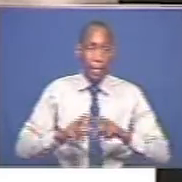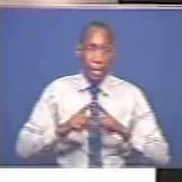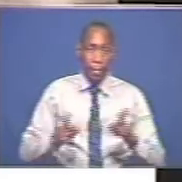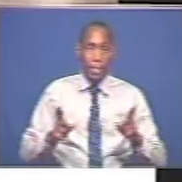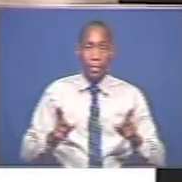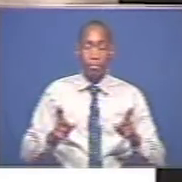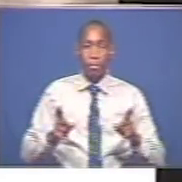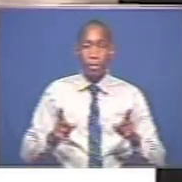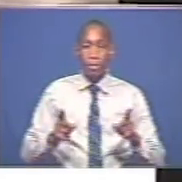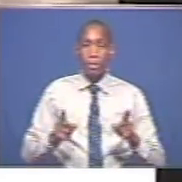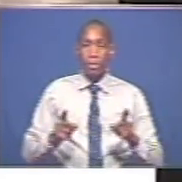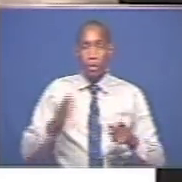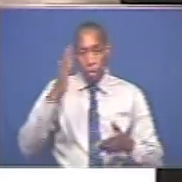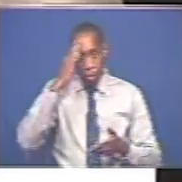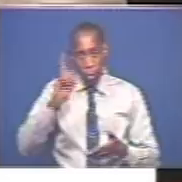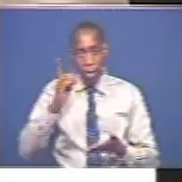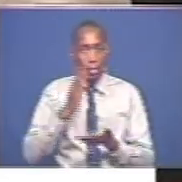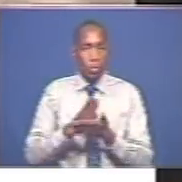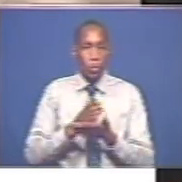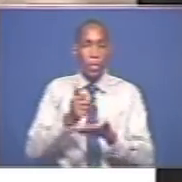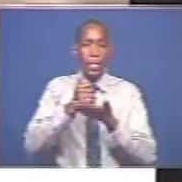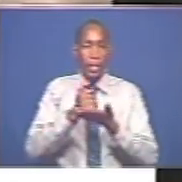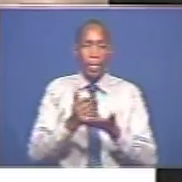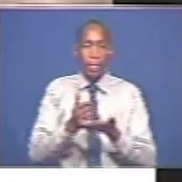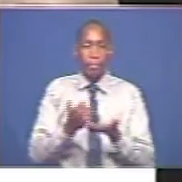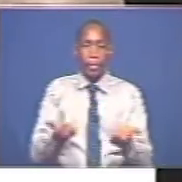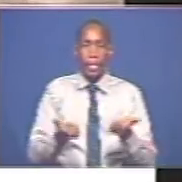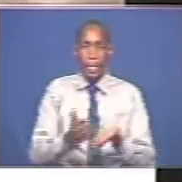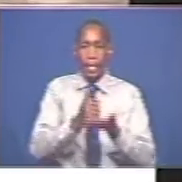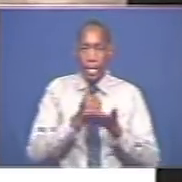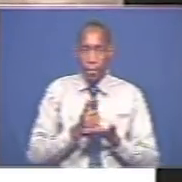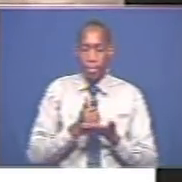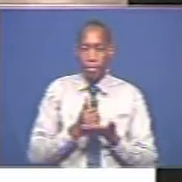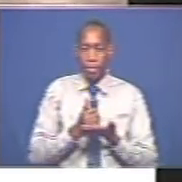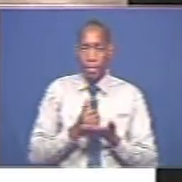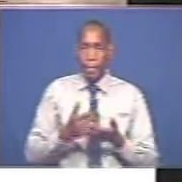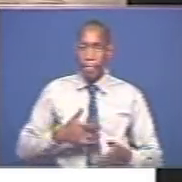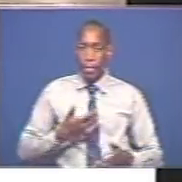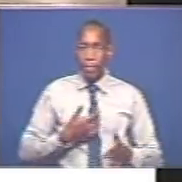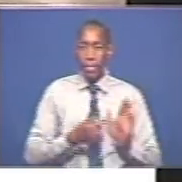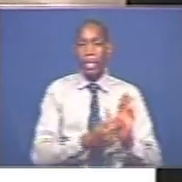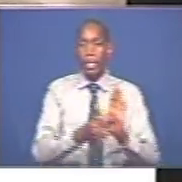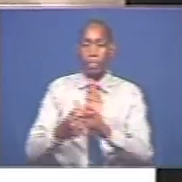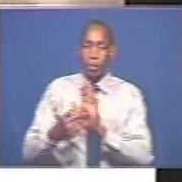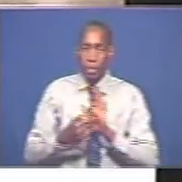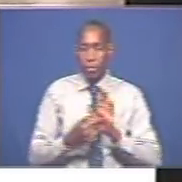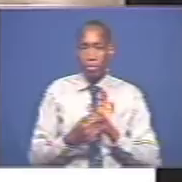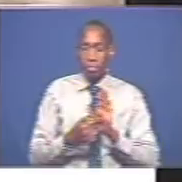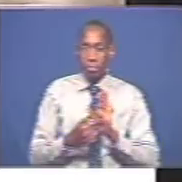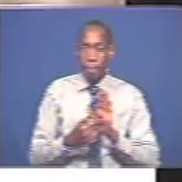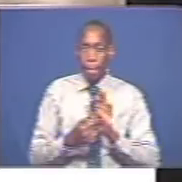certain of one thing, that they need help, they need to cover themselves, they feel exposed, and that is actually what makes